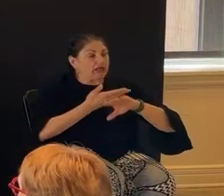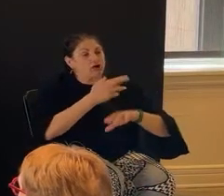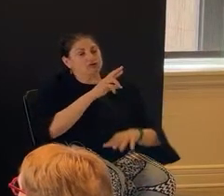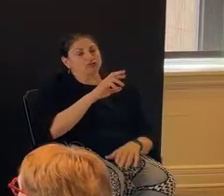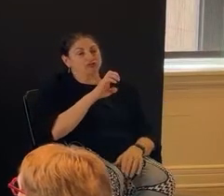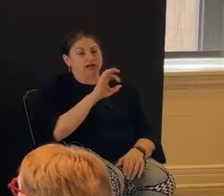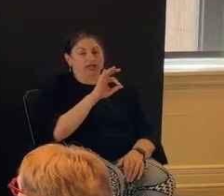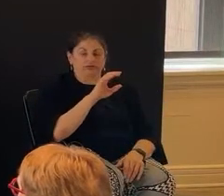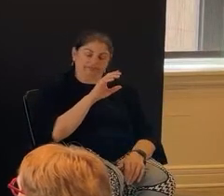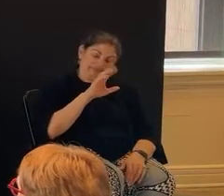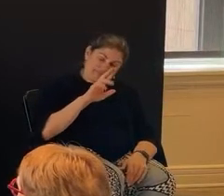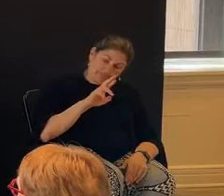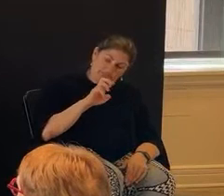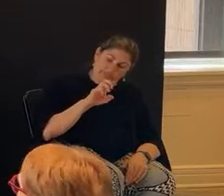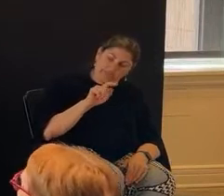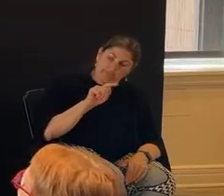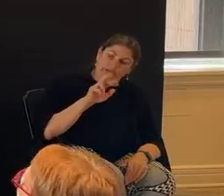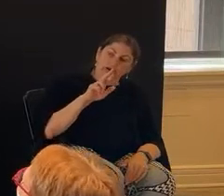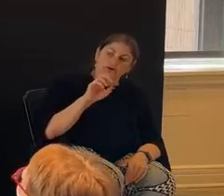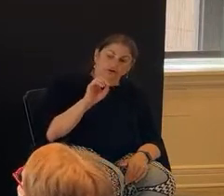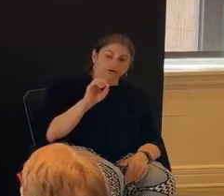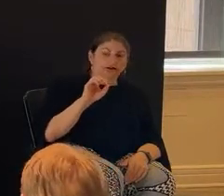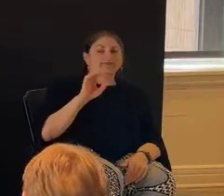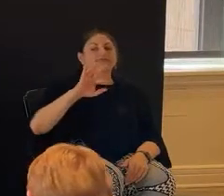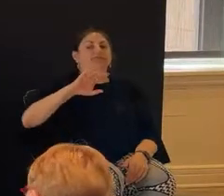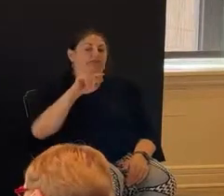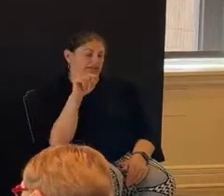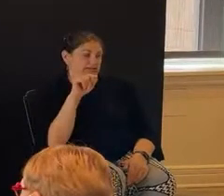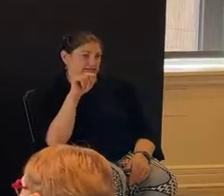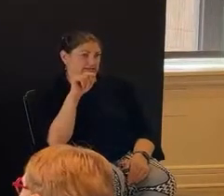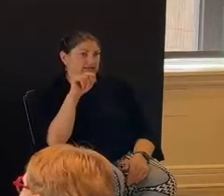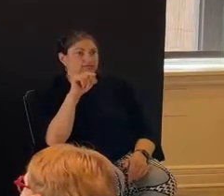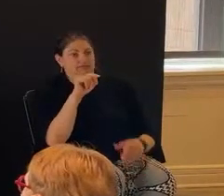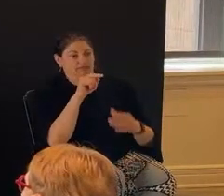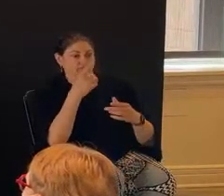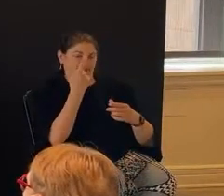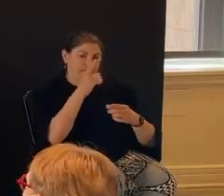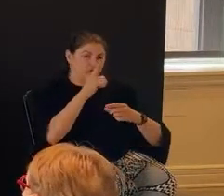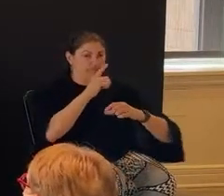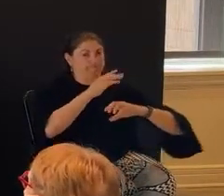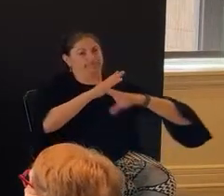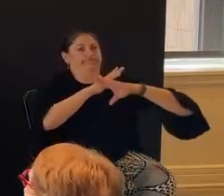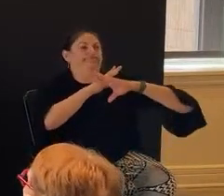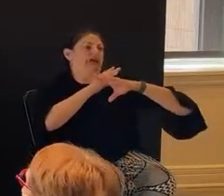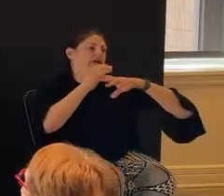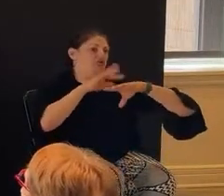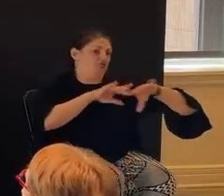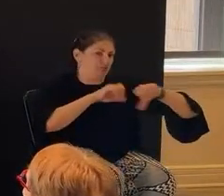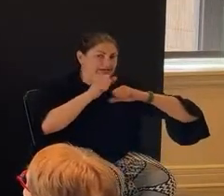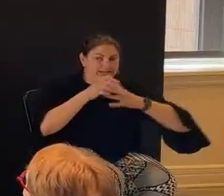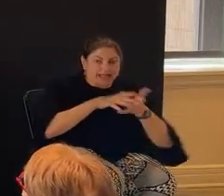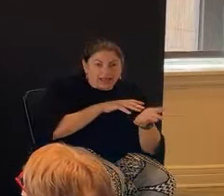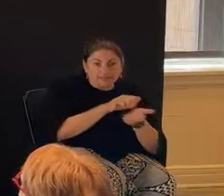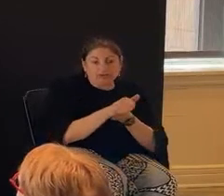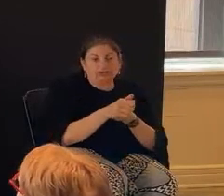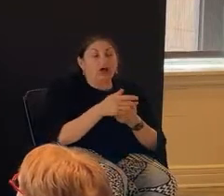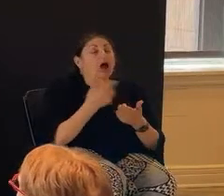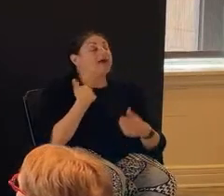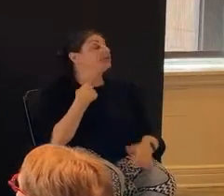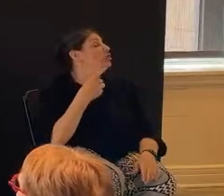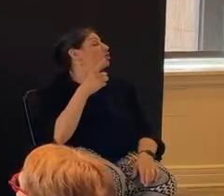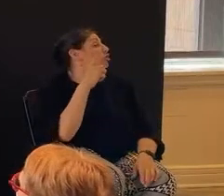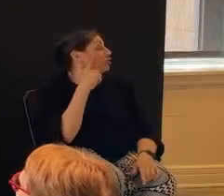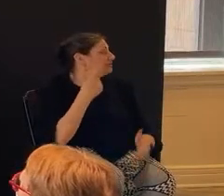talking about maybe doing something soon, but we'll see. Another type of dangerous old building are